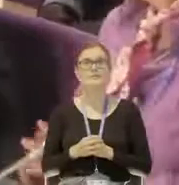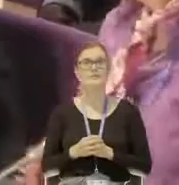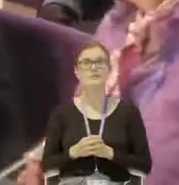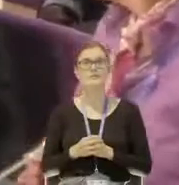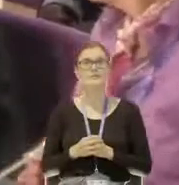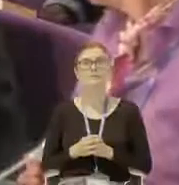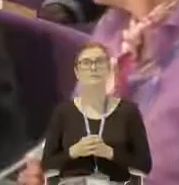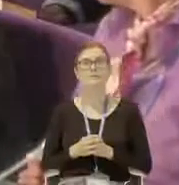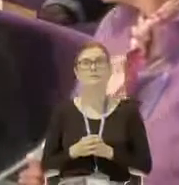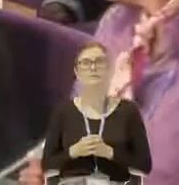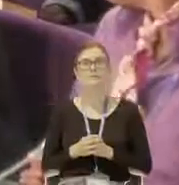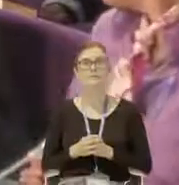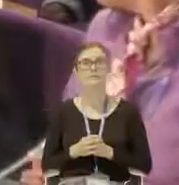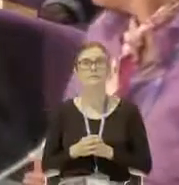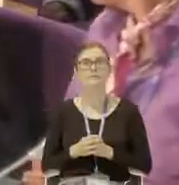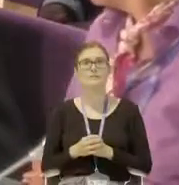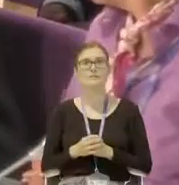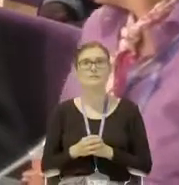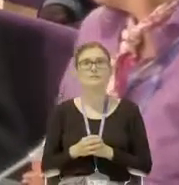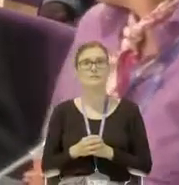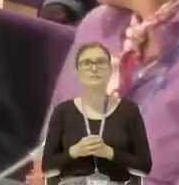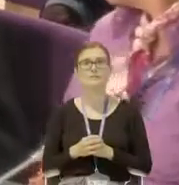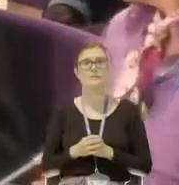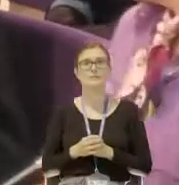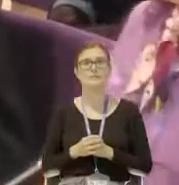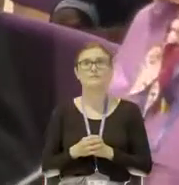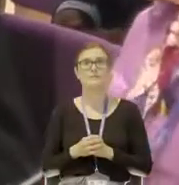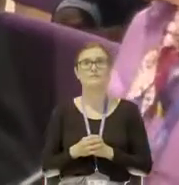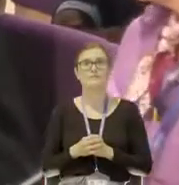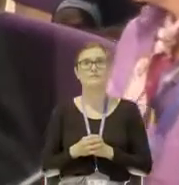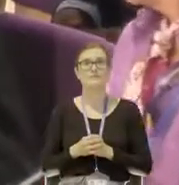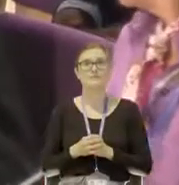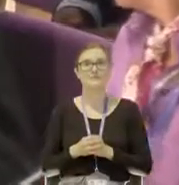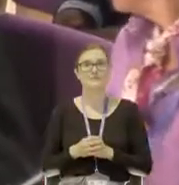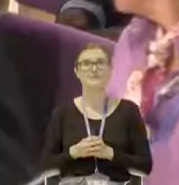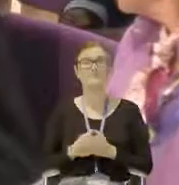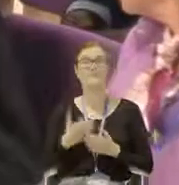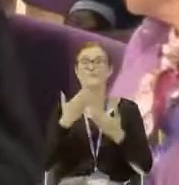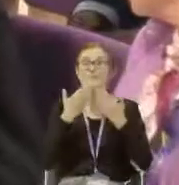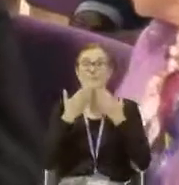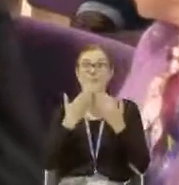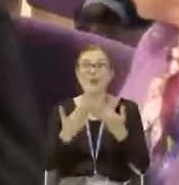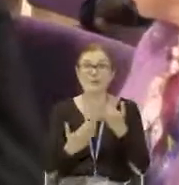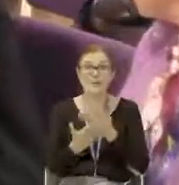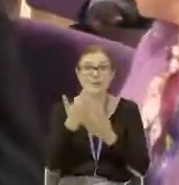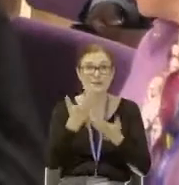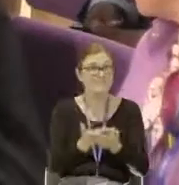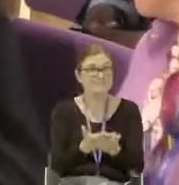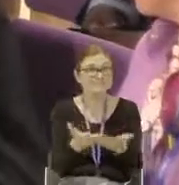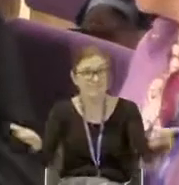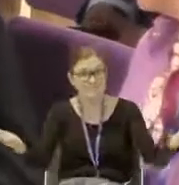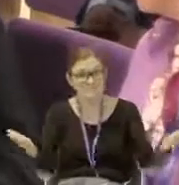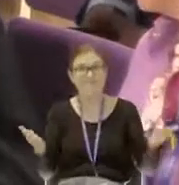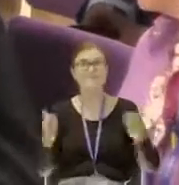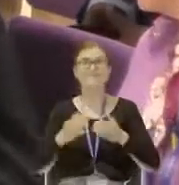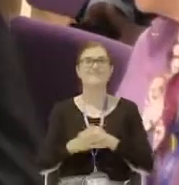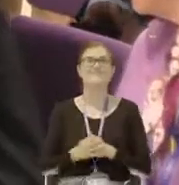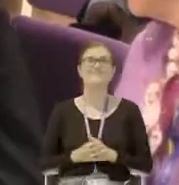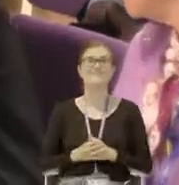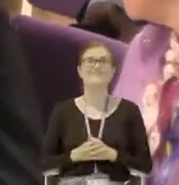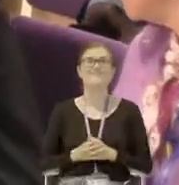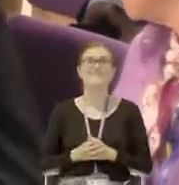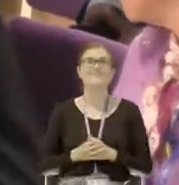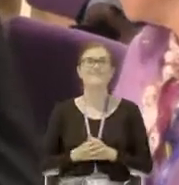Excellencies, distinguished guests, ladies and gentlemen, good afternoon. It's an absolute honor to be